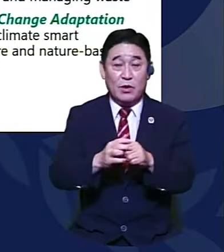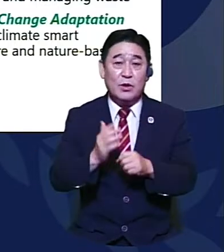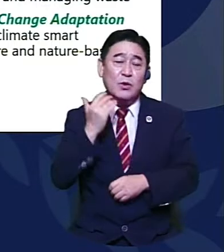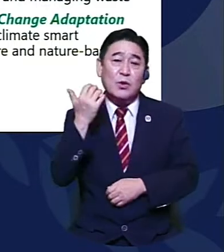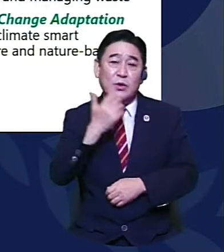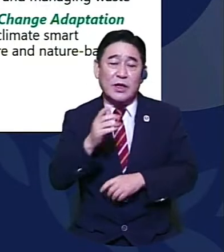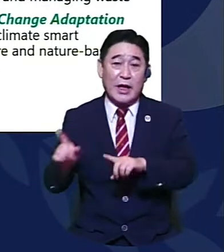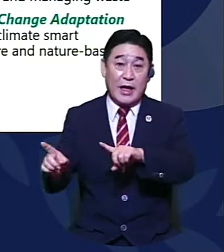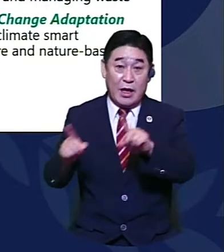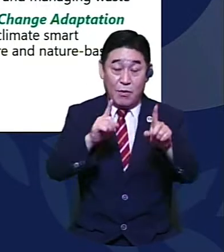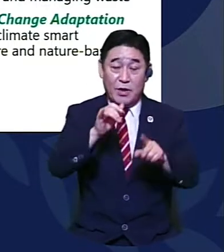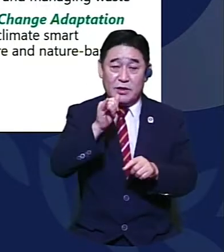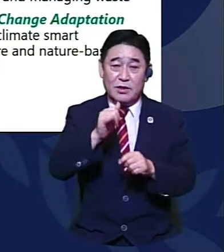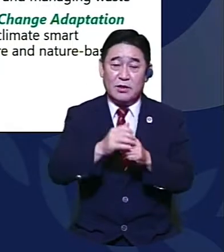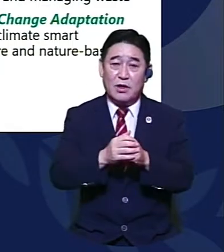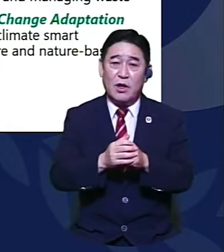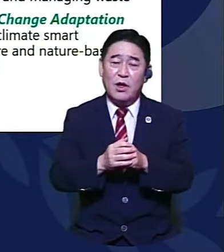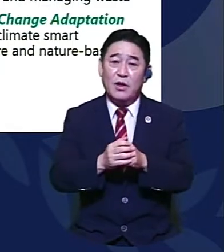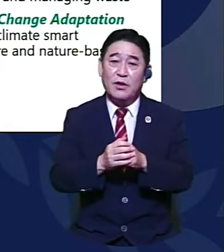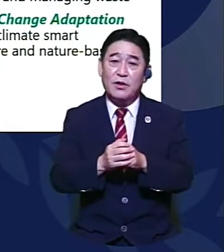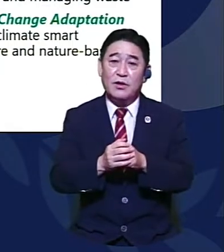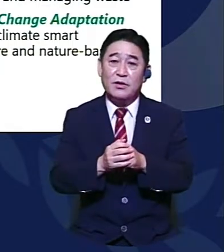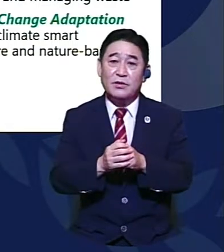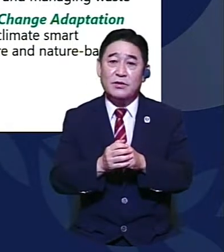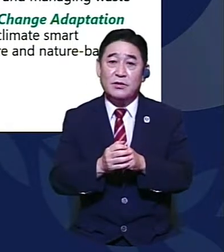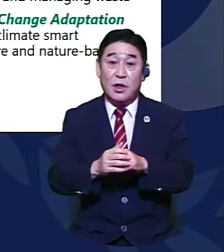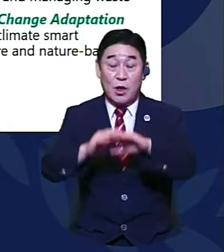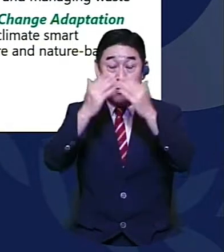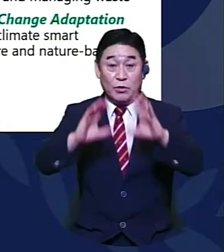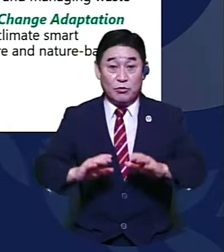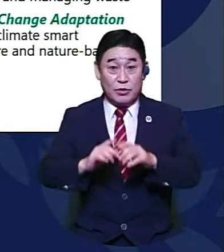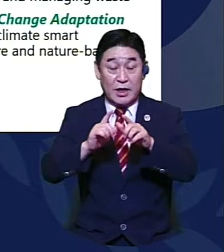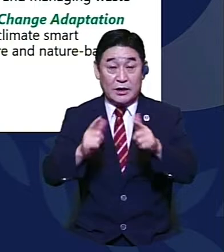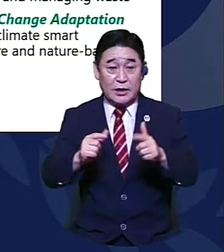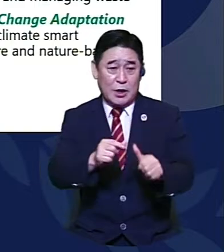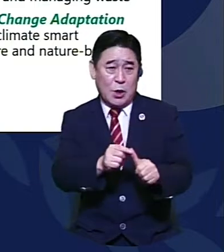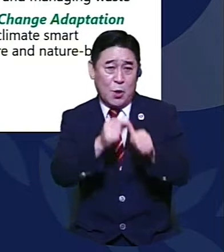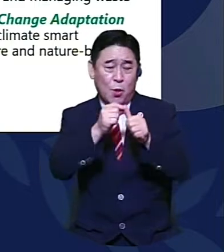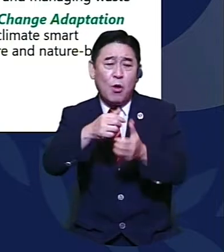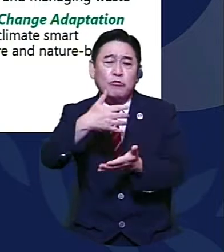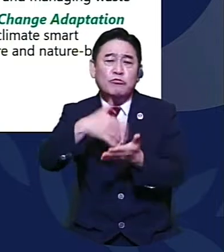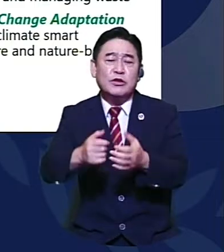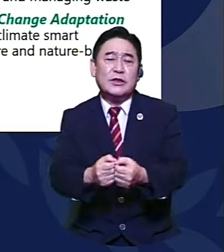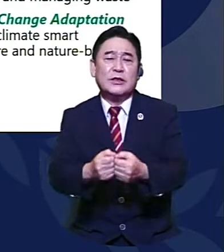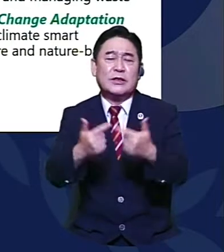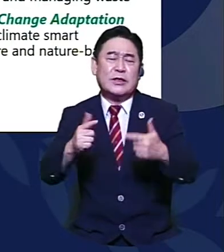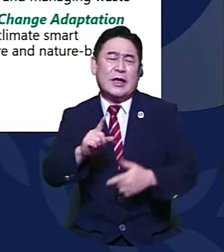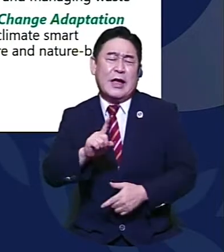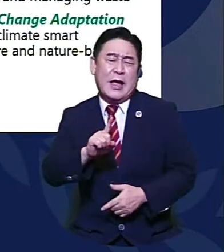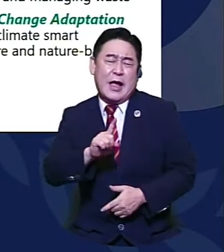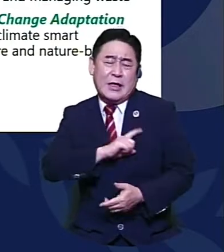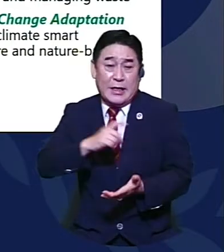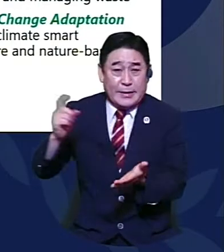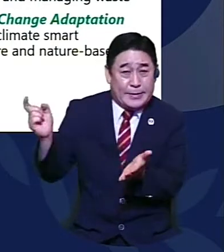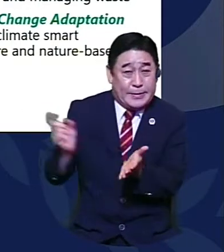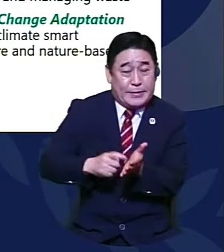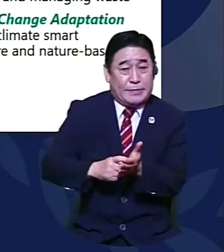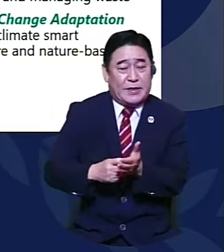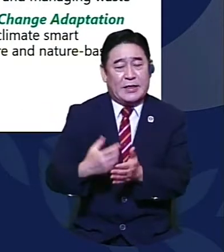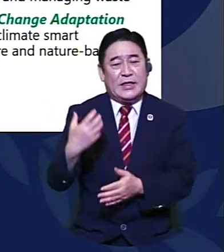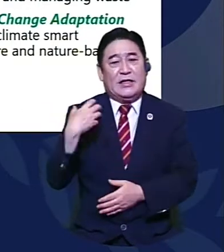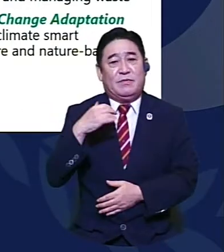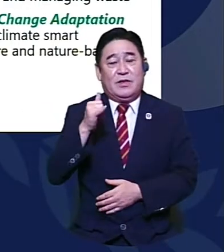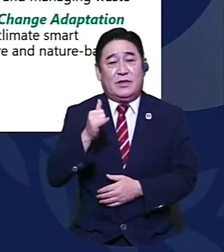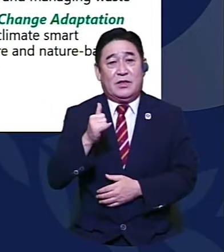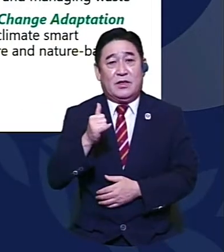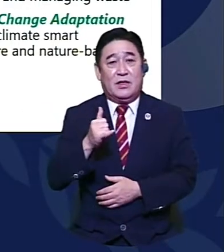of almost every developing country. Then low carbon development, and it is possible to have development that is low carbon,